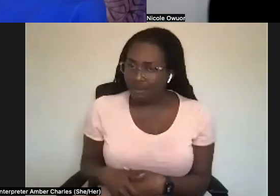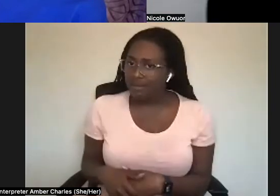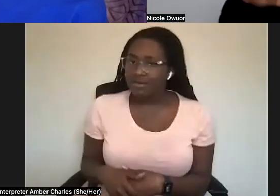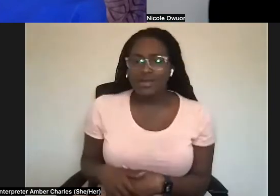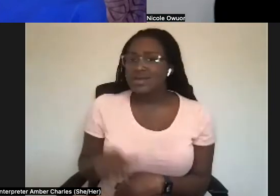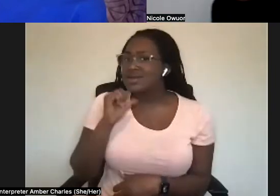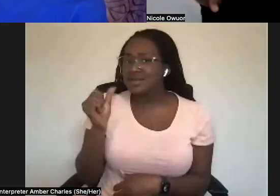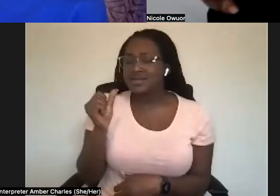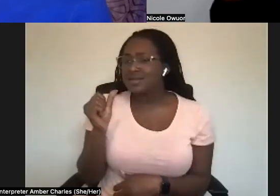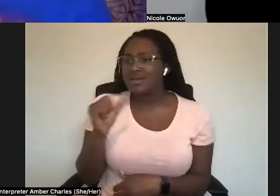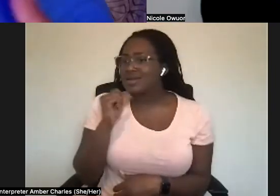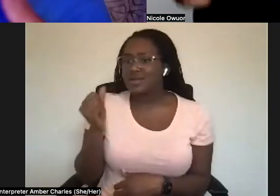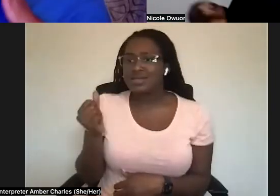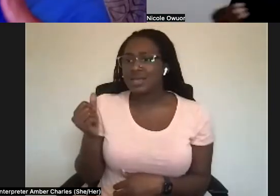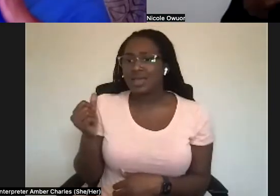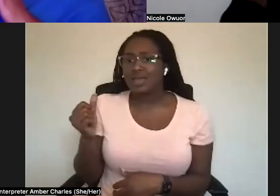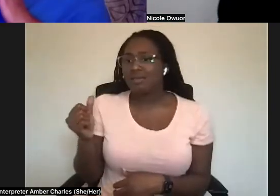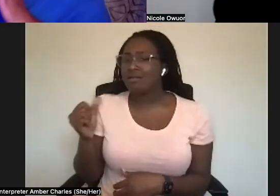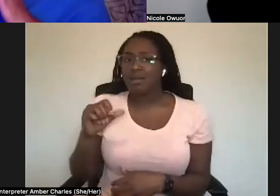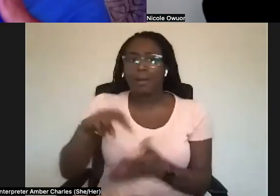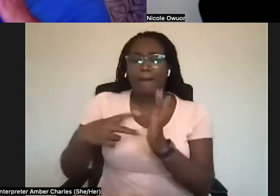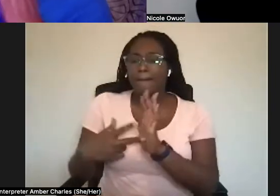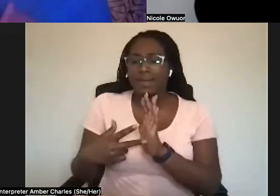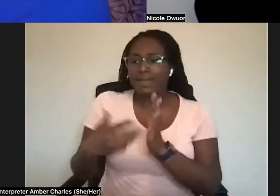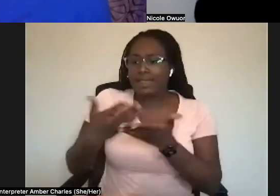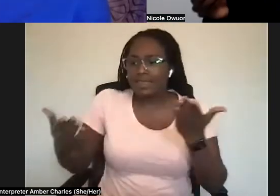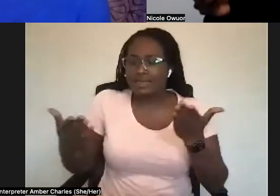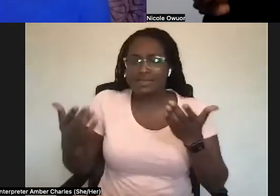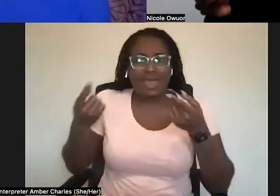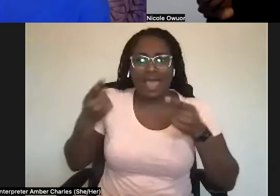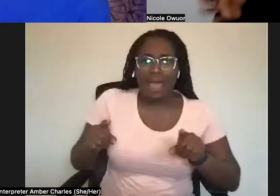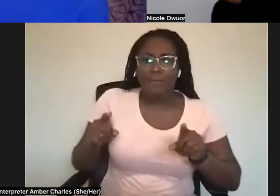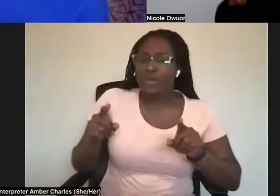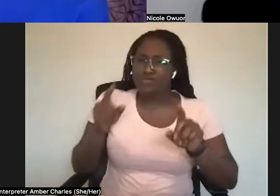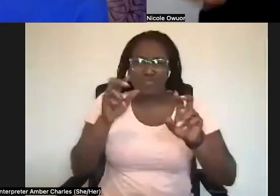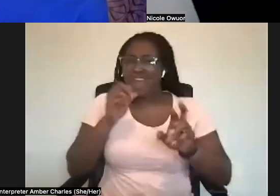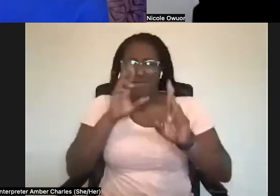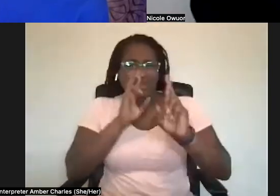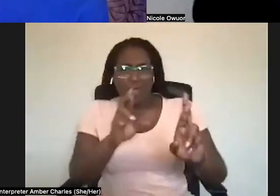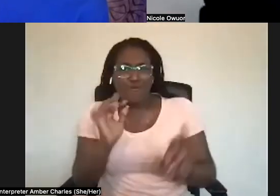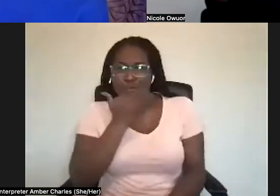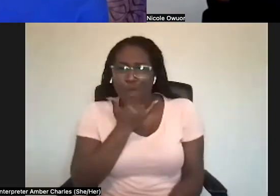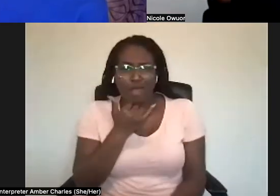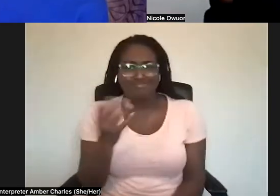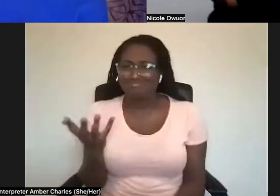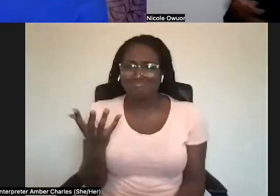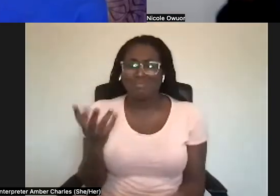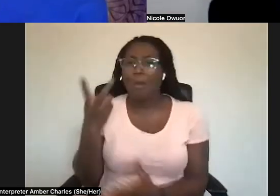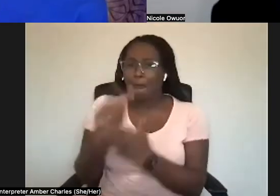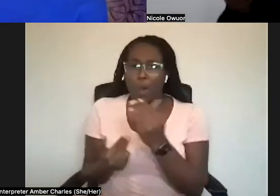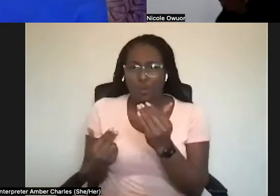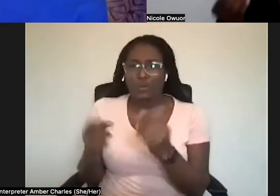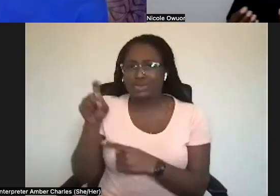the things that have happened that were disrespectful or wrong. Hold both of those,